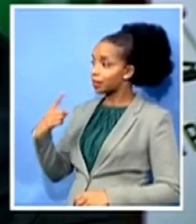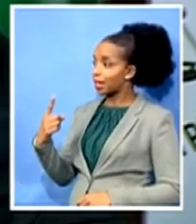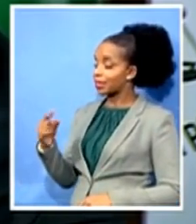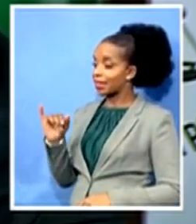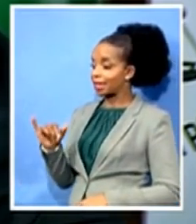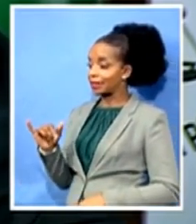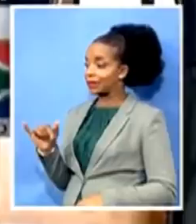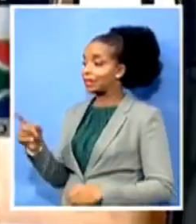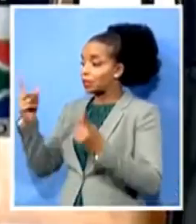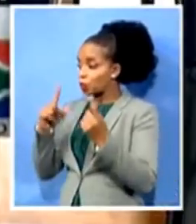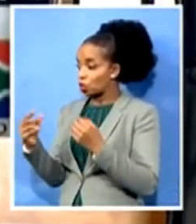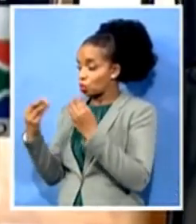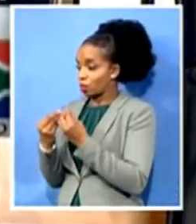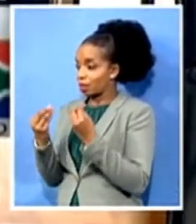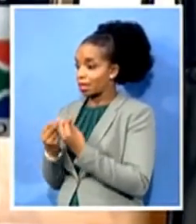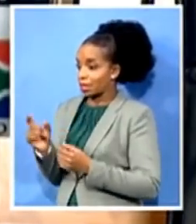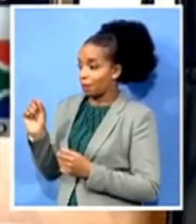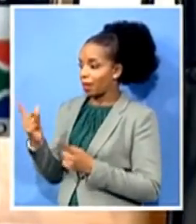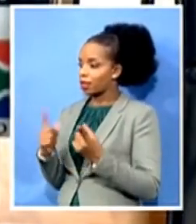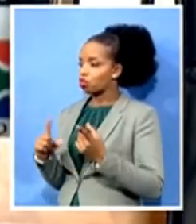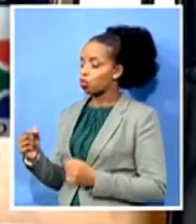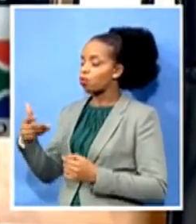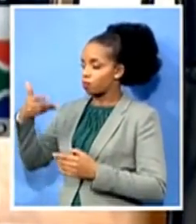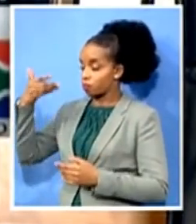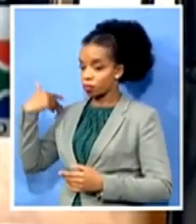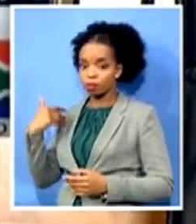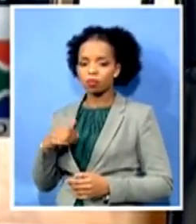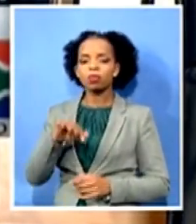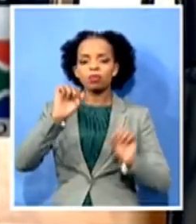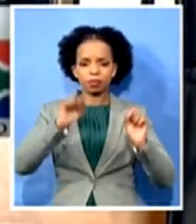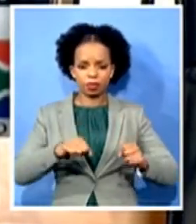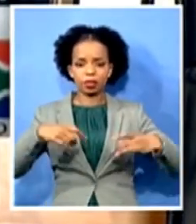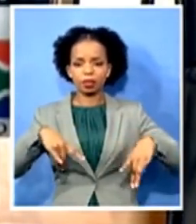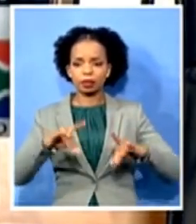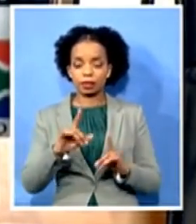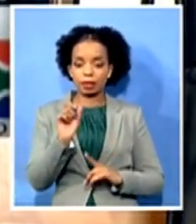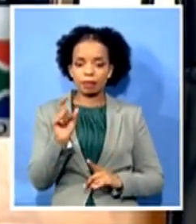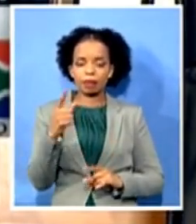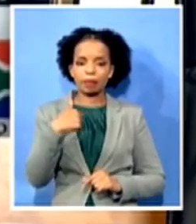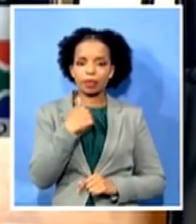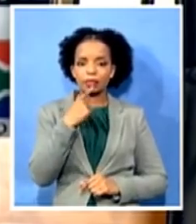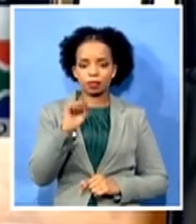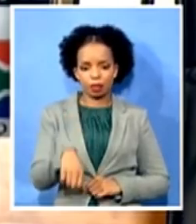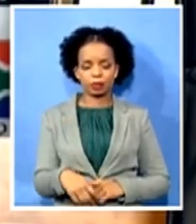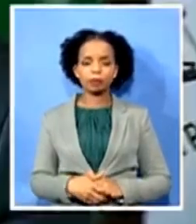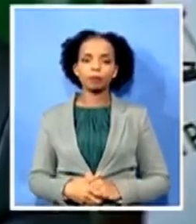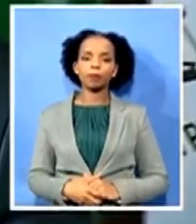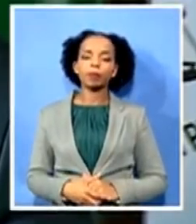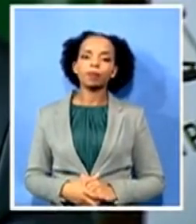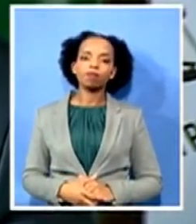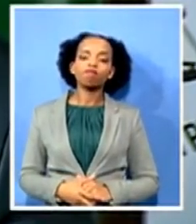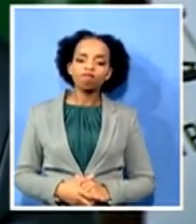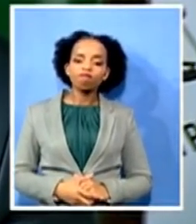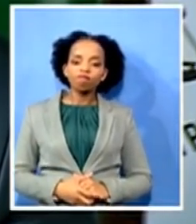Act. Yes, Chair. That's what I'm said. saying. Yes. Yes. Oh, okay. But